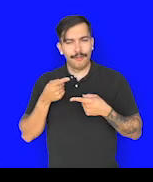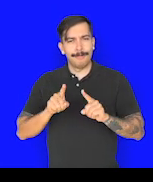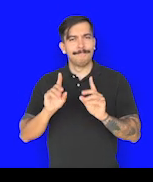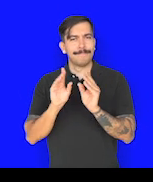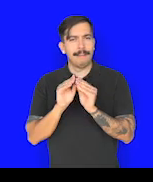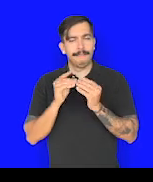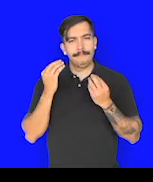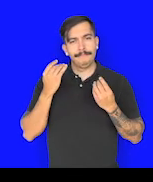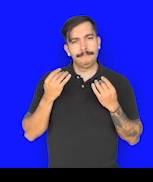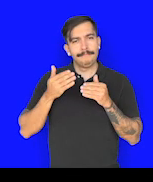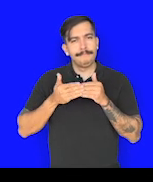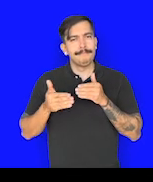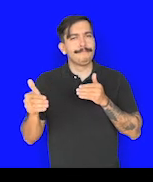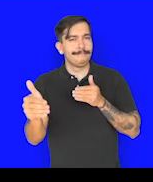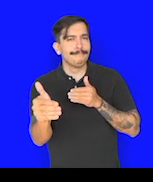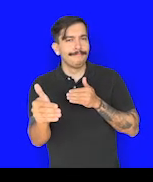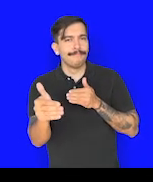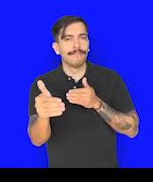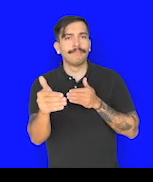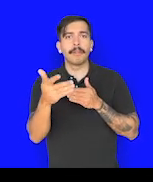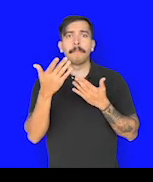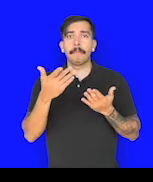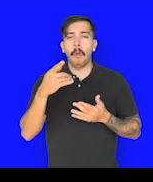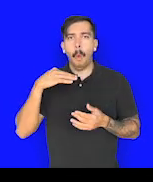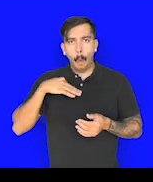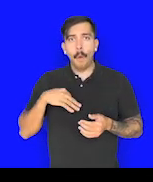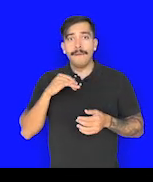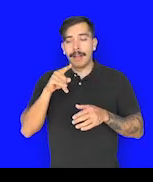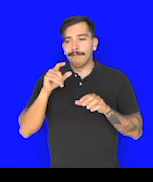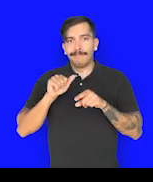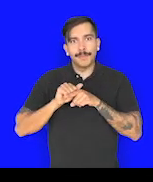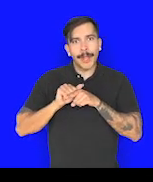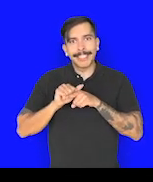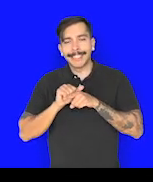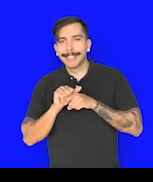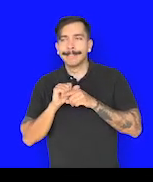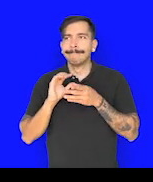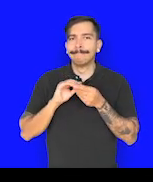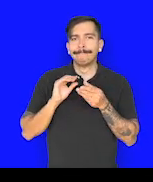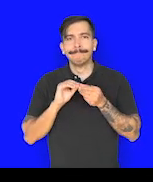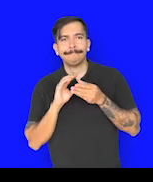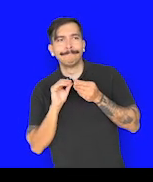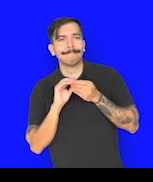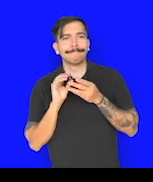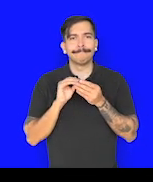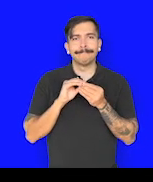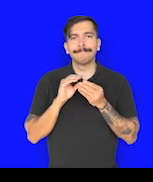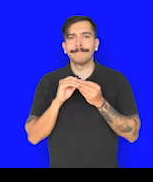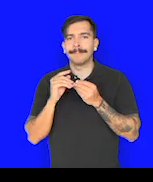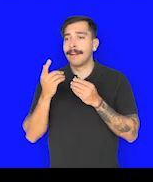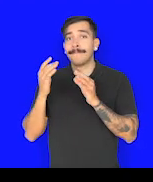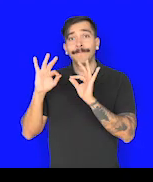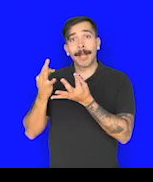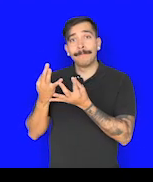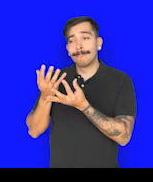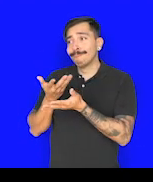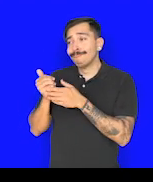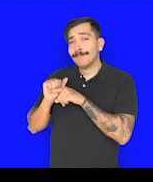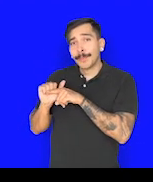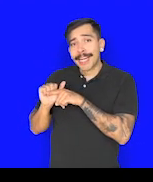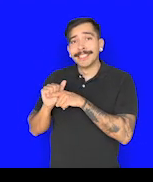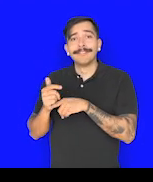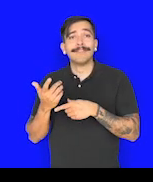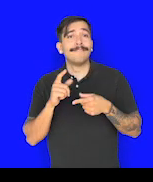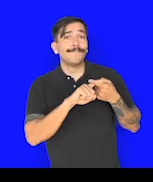meeting. You may also find that if you practice what you want to say at the resolution meeting with a family